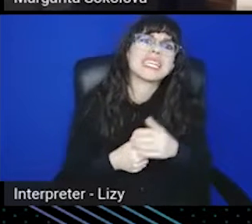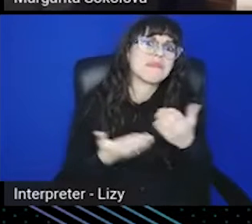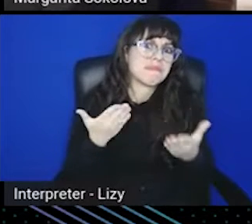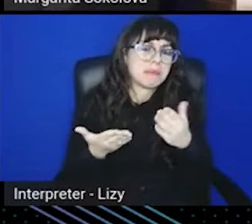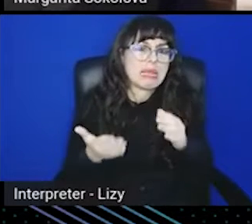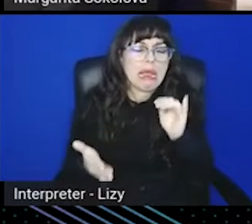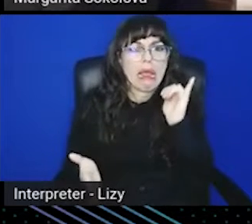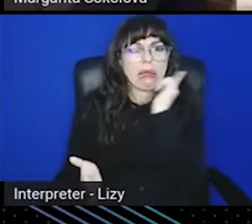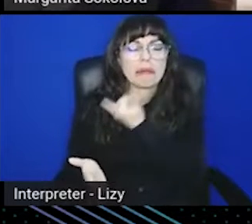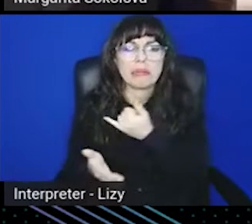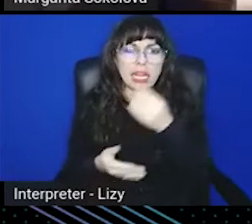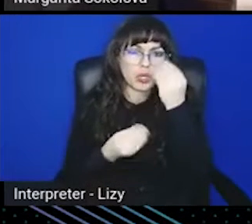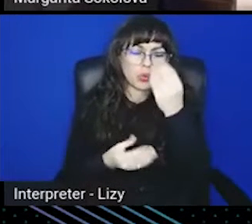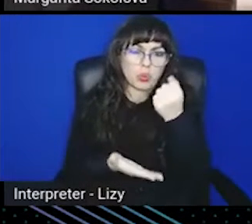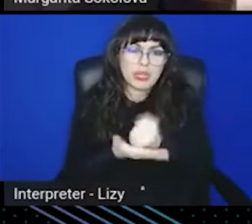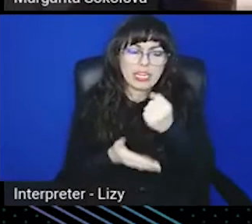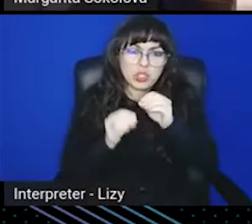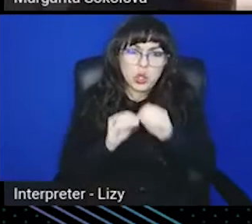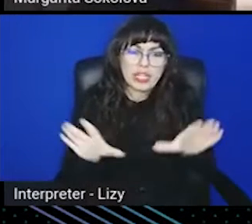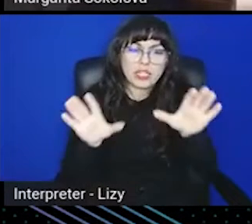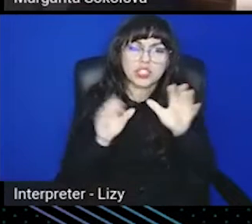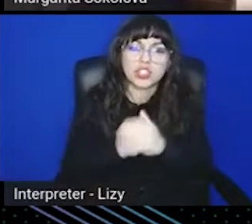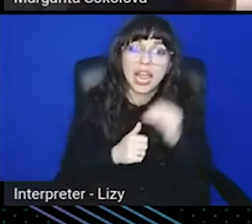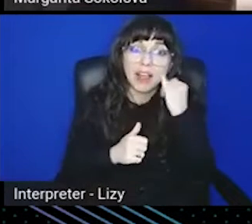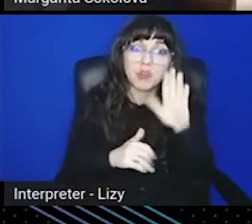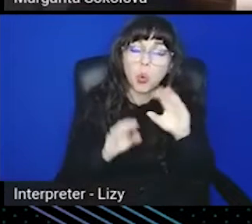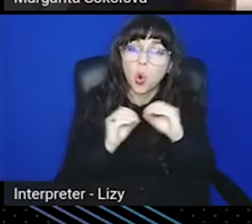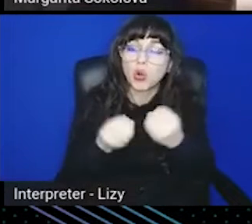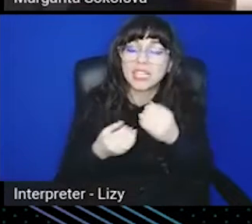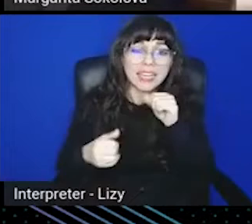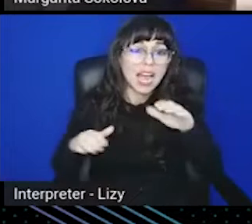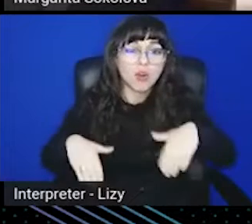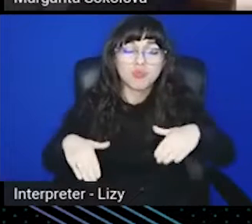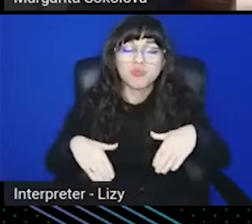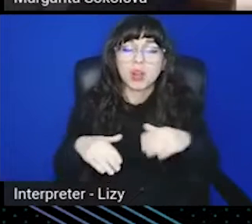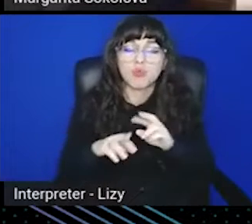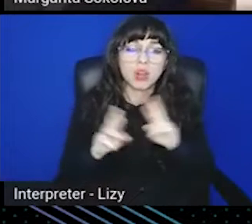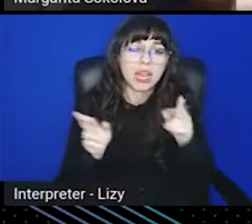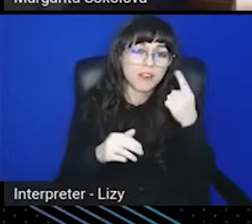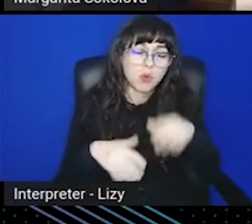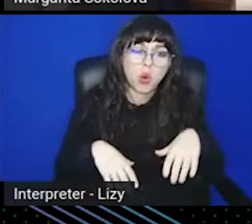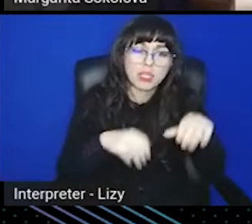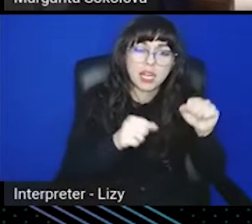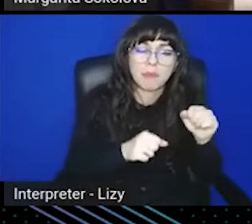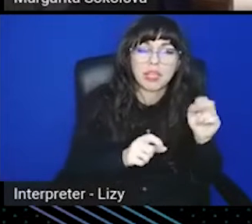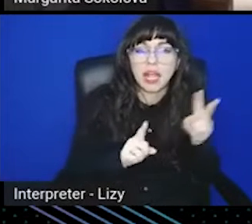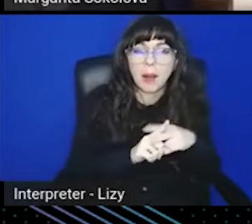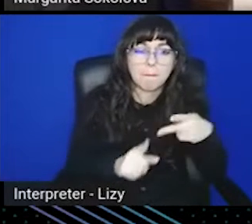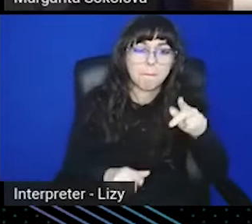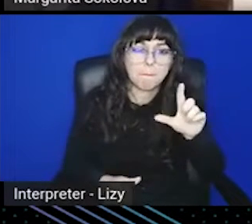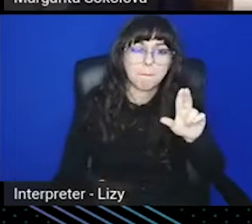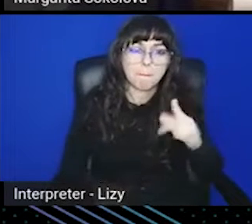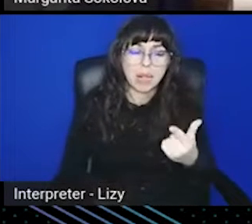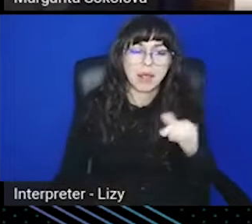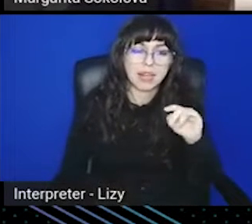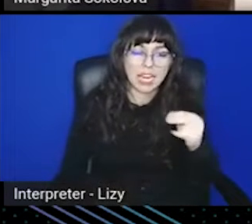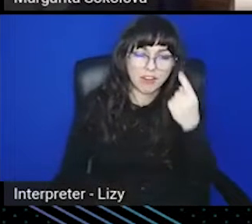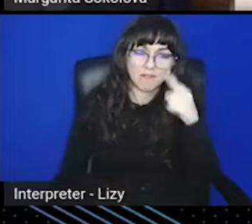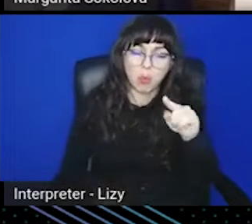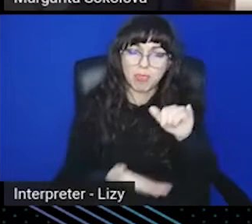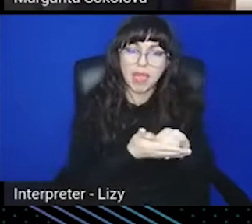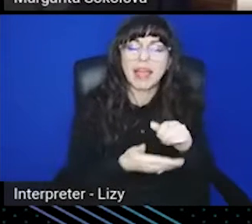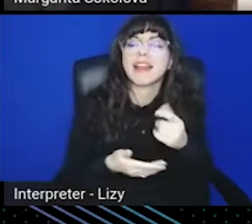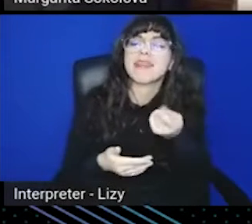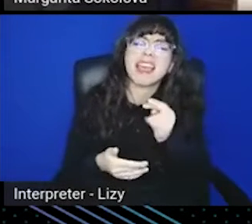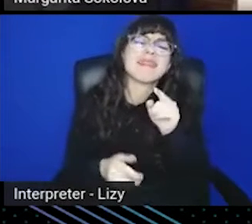your organization is not yet ready to adopt something like the Vault plugin for credential management, this is a good stopgap that will